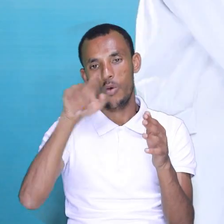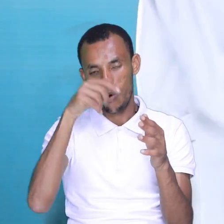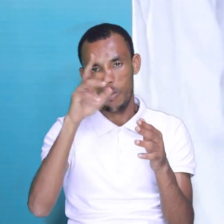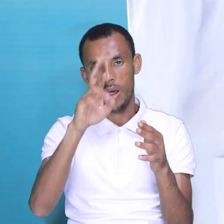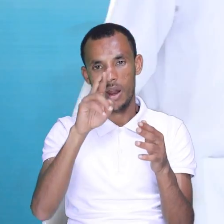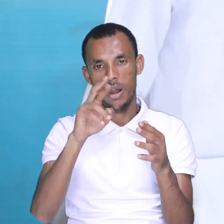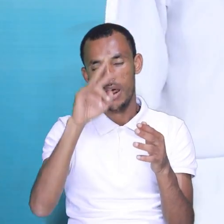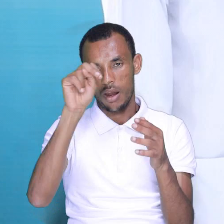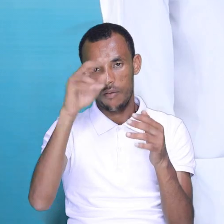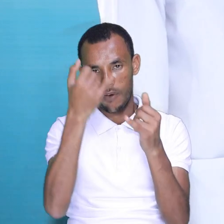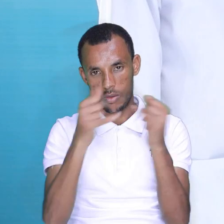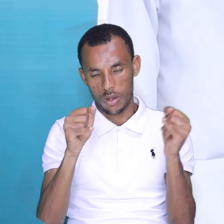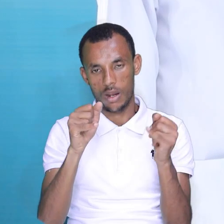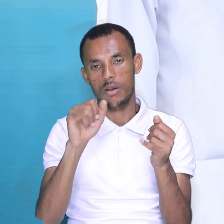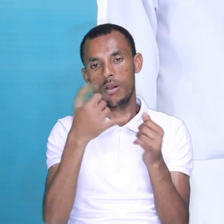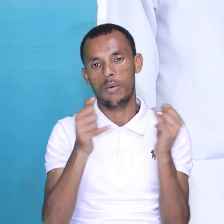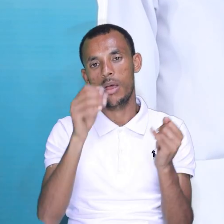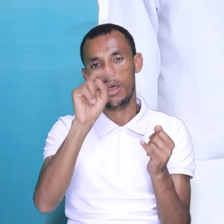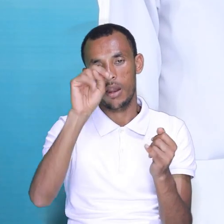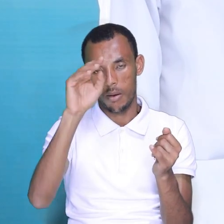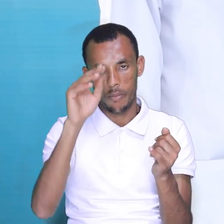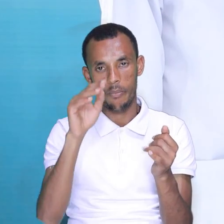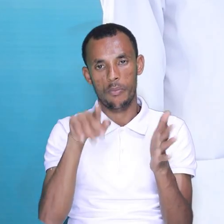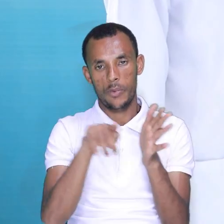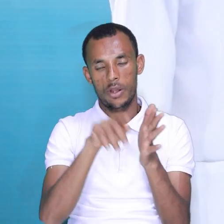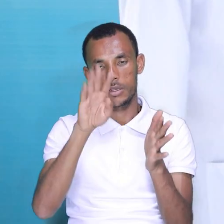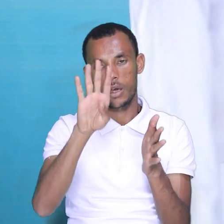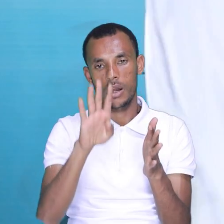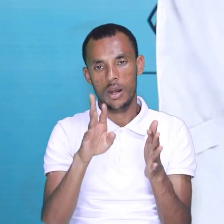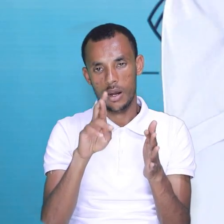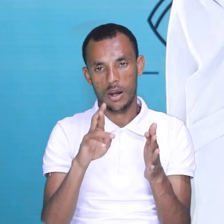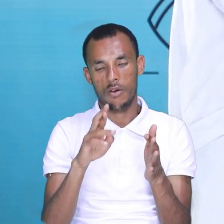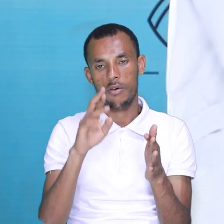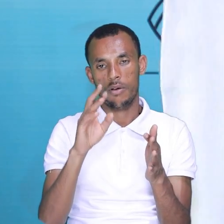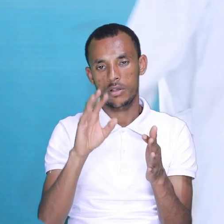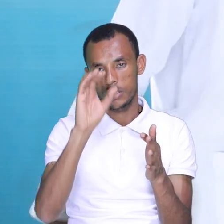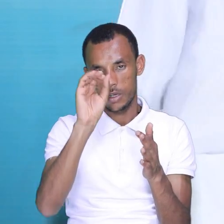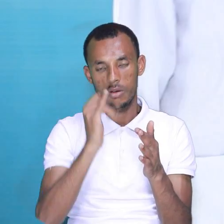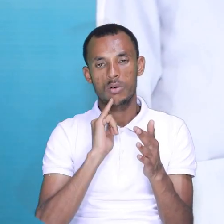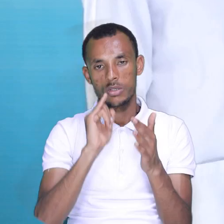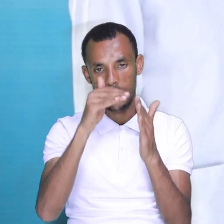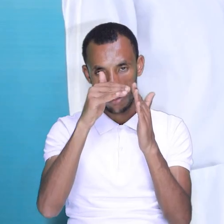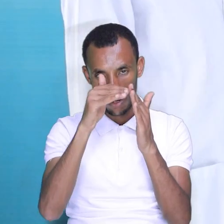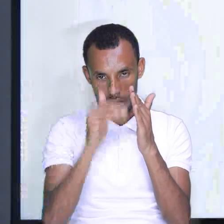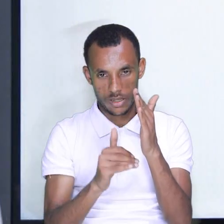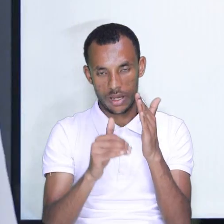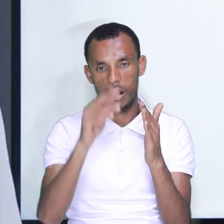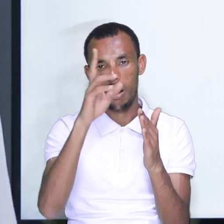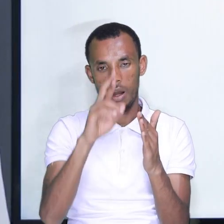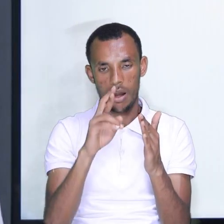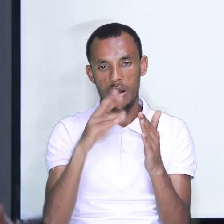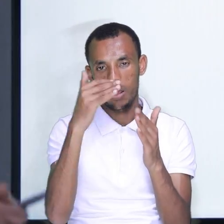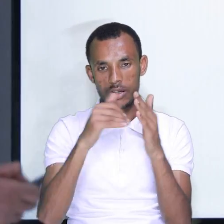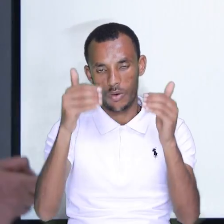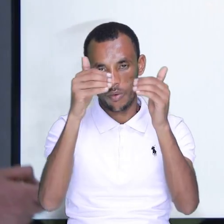n factorial divided by n minus r factorial, where 0 is less than r, less than or